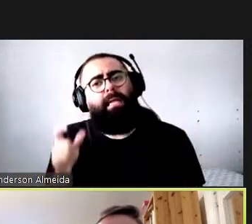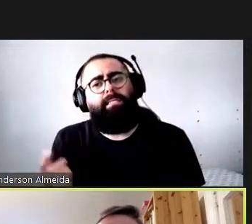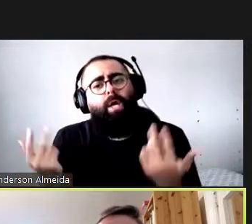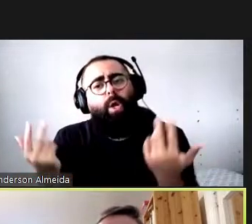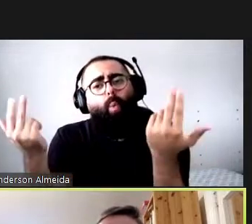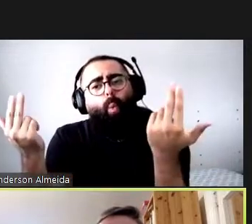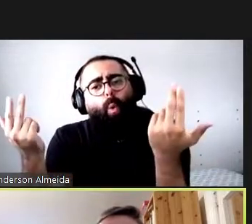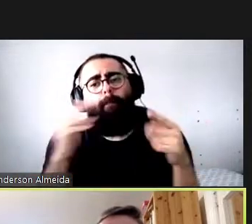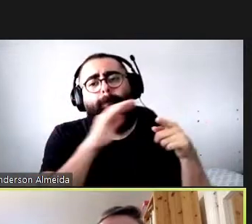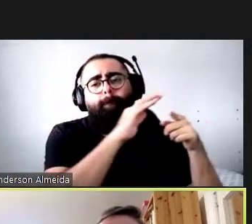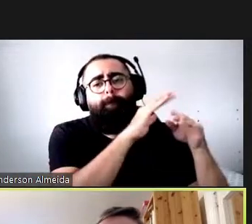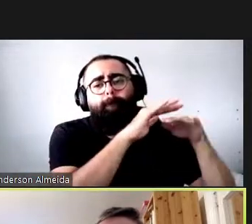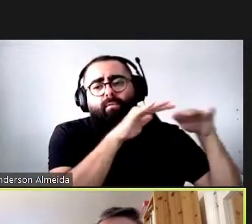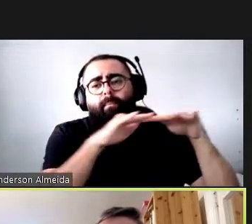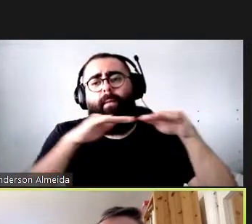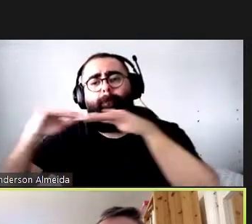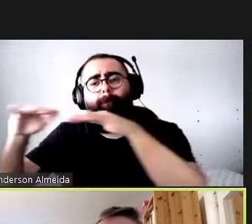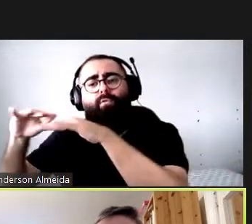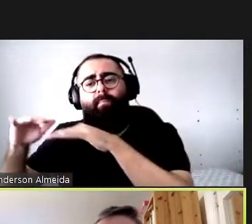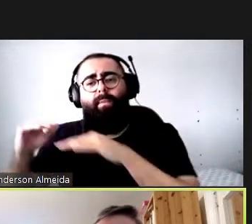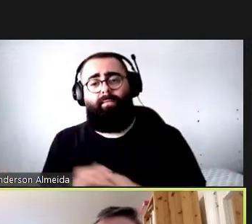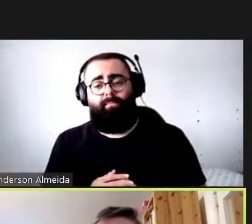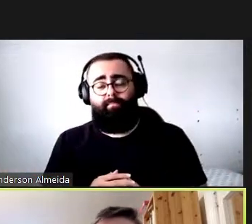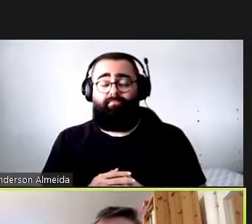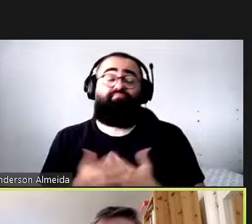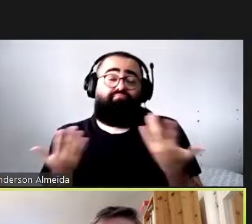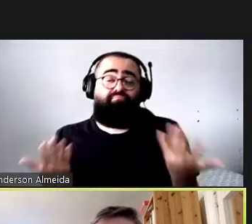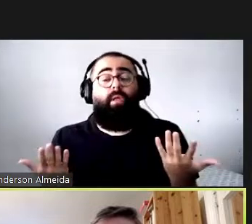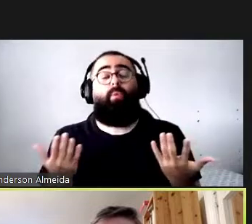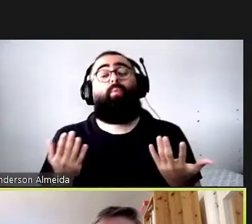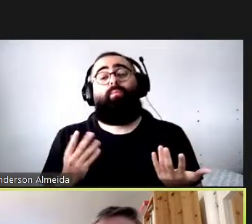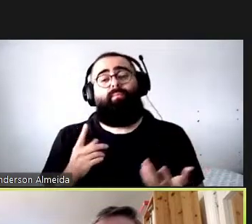it lets you use the same kind of structure